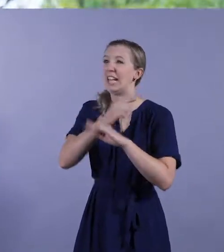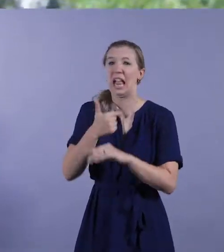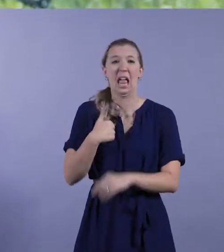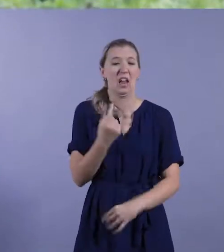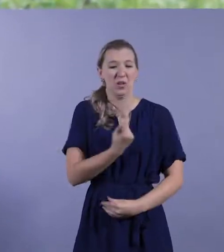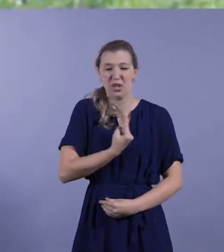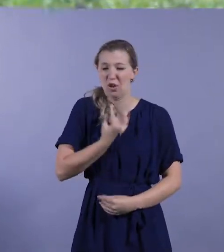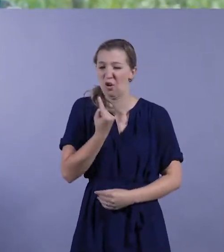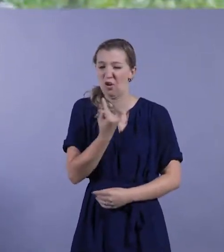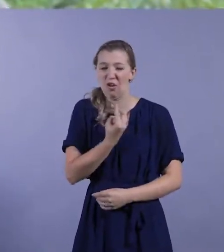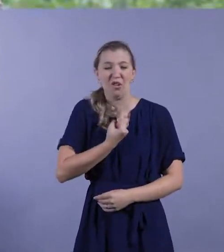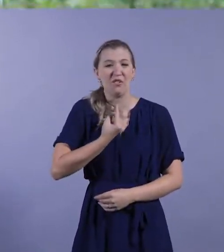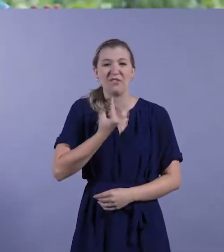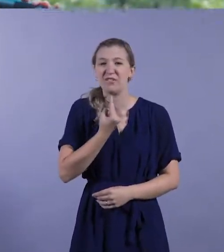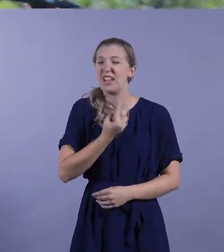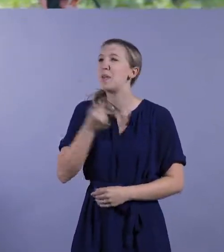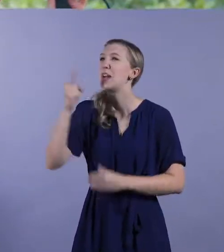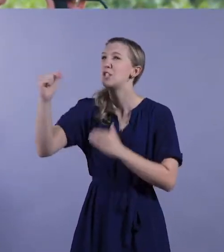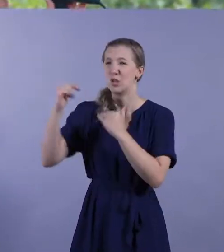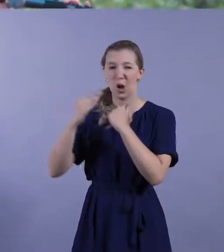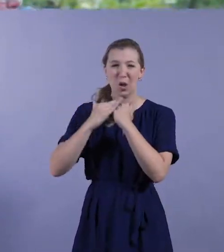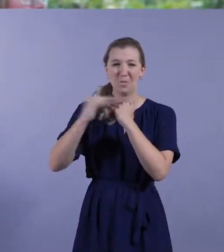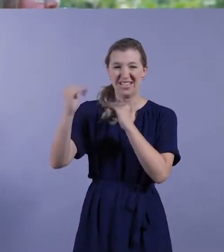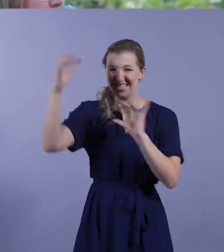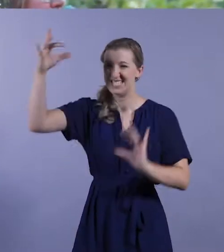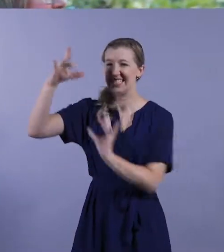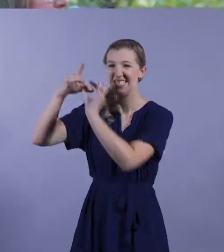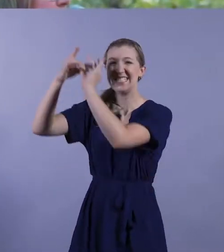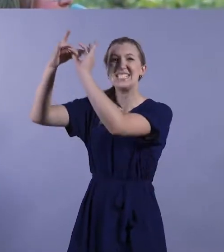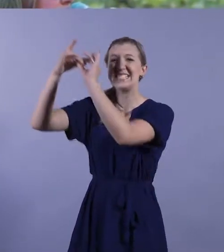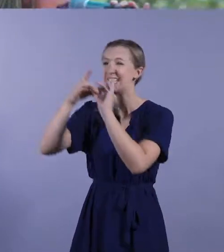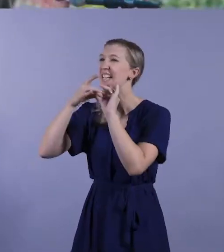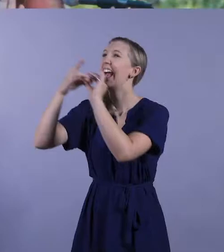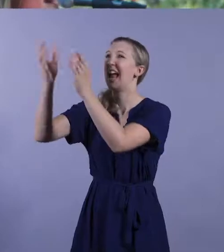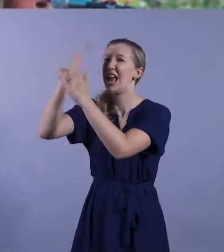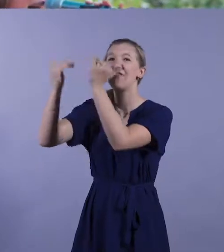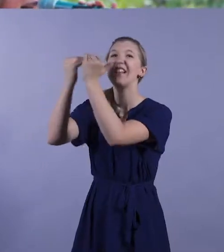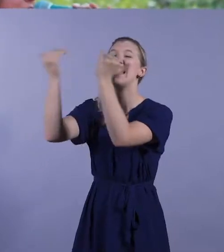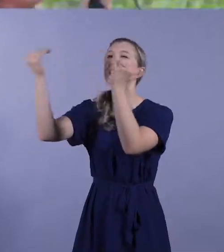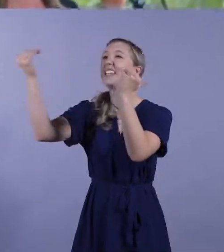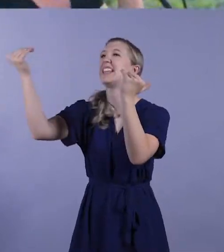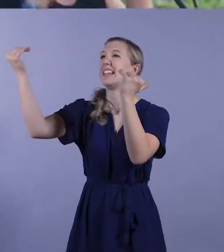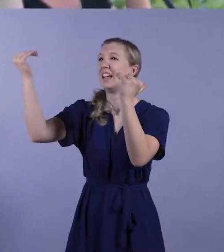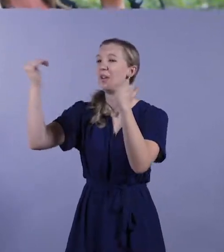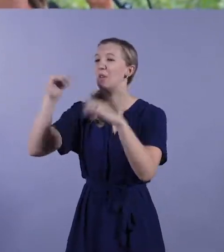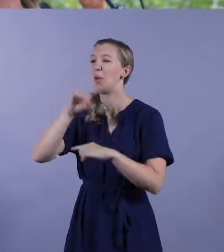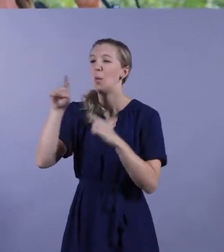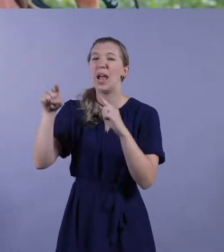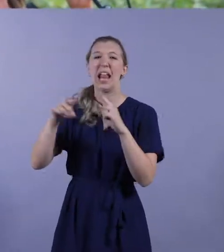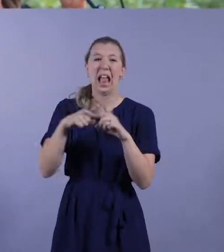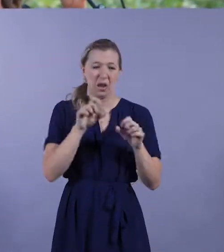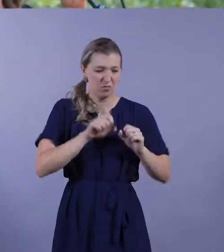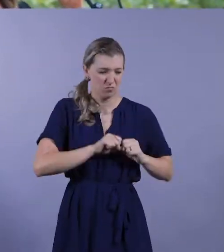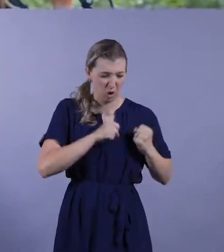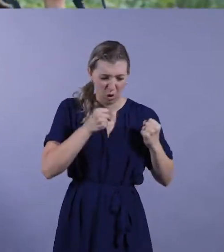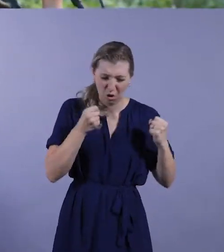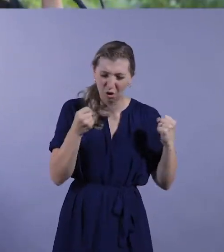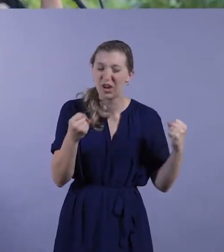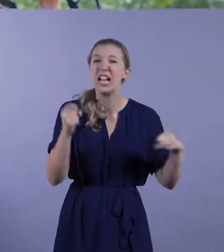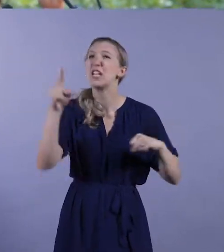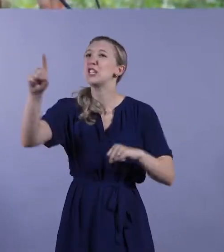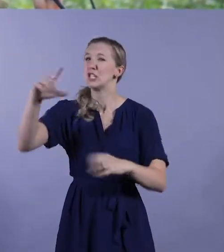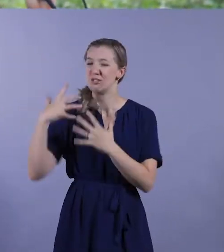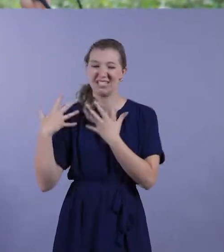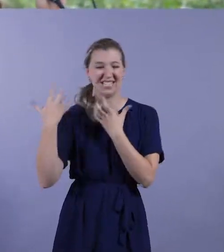I was an orphan. Now you call me a citizen of heaven. When I was